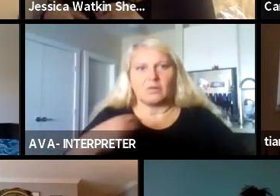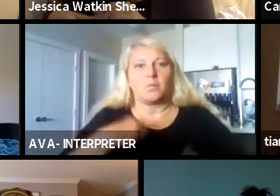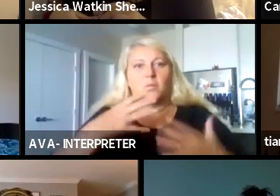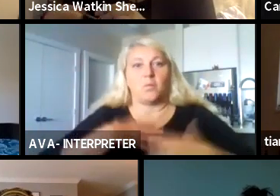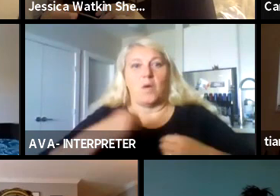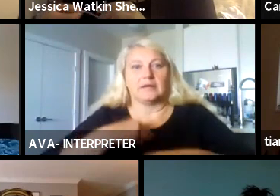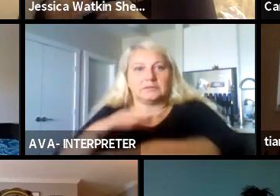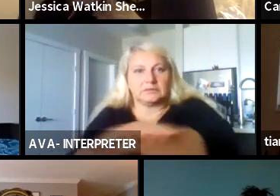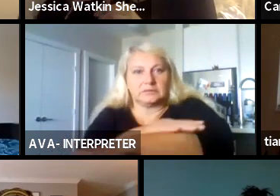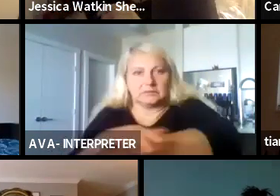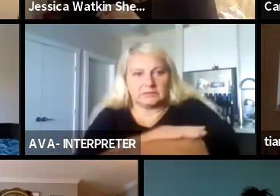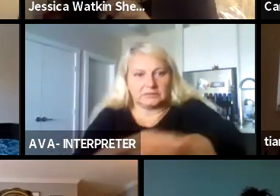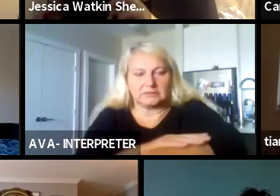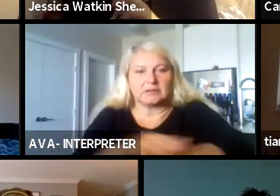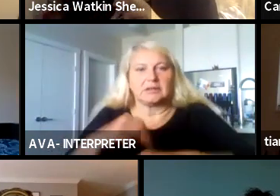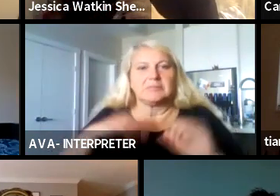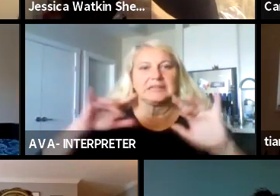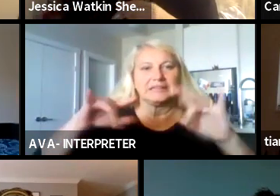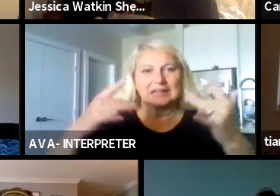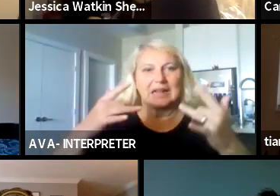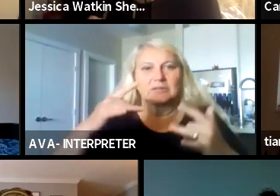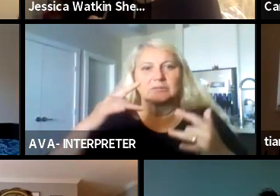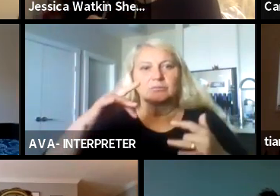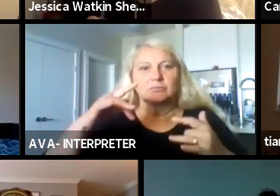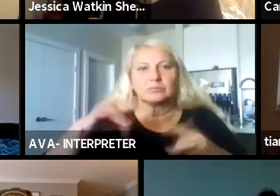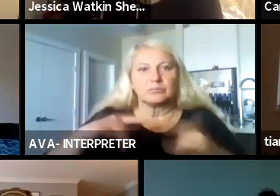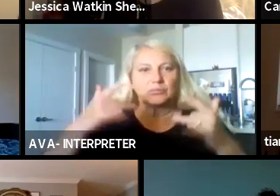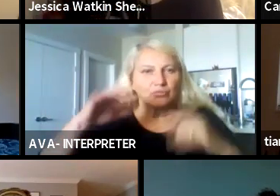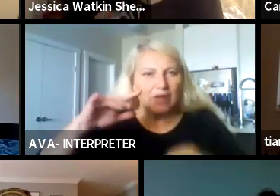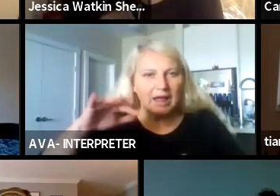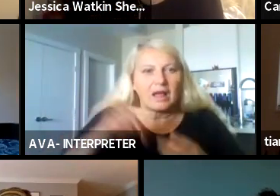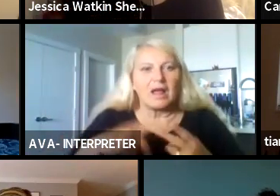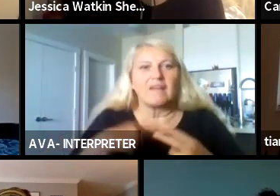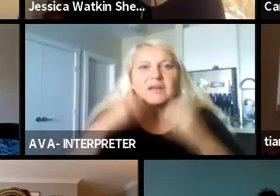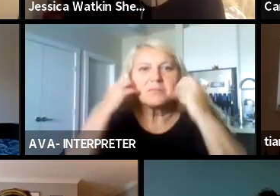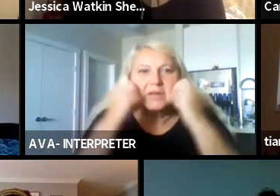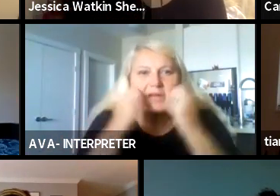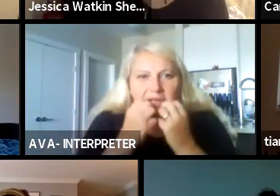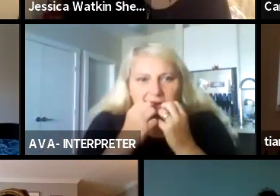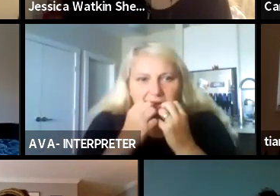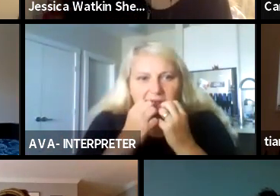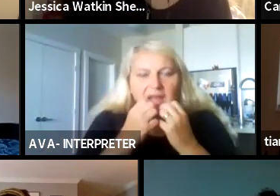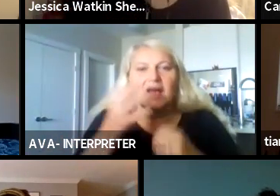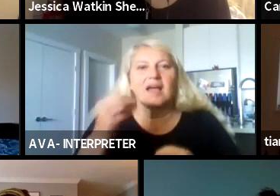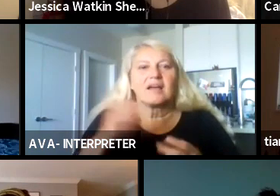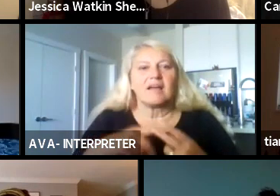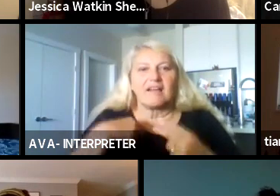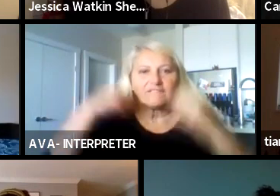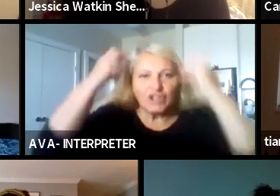and light brown beard and curly, unruly brown.